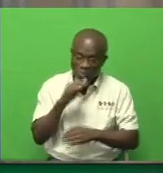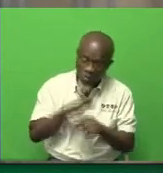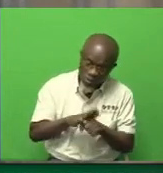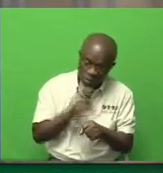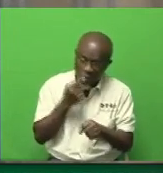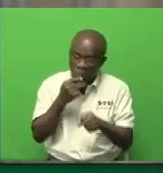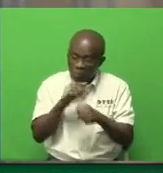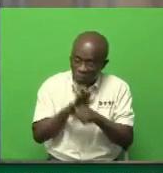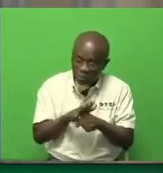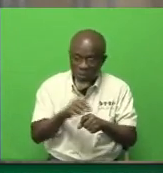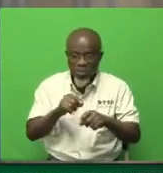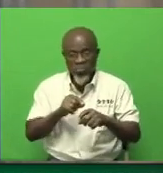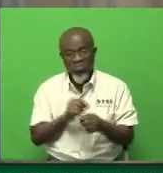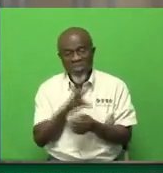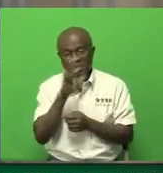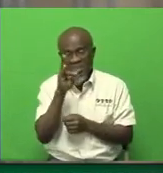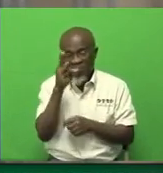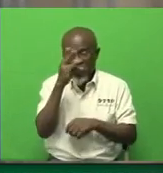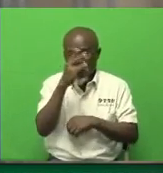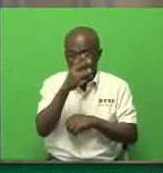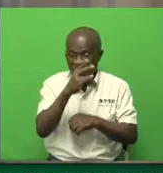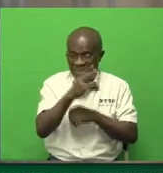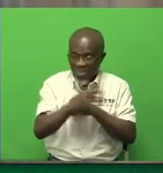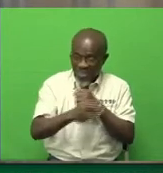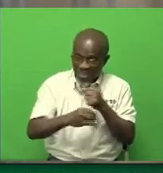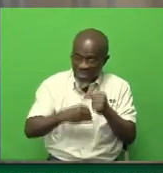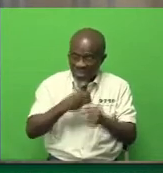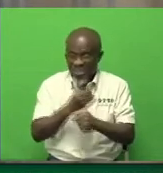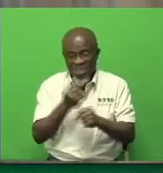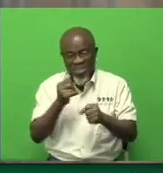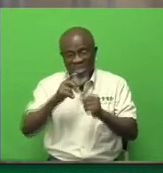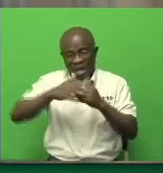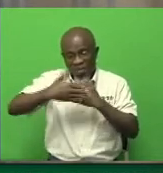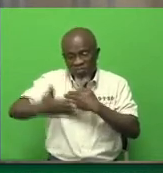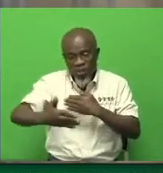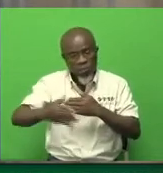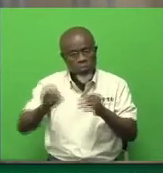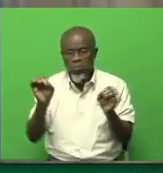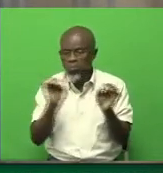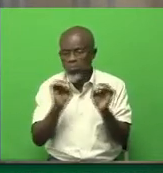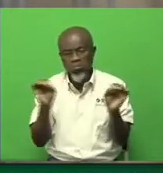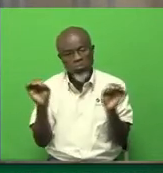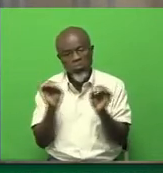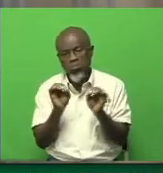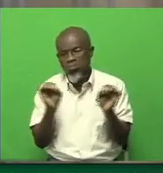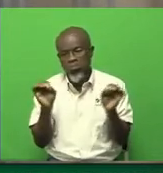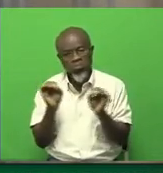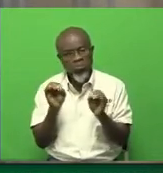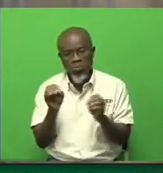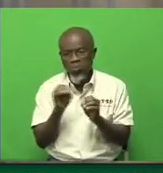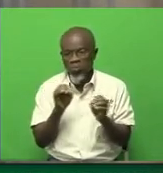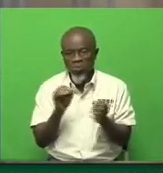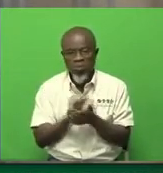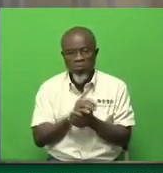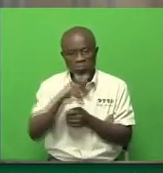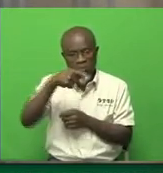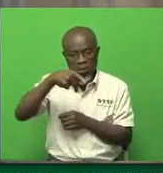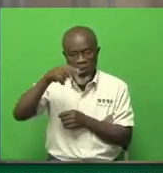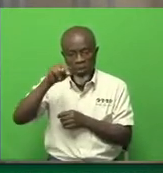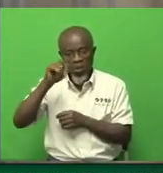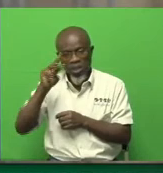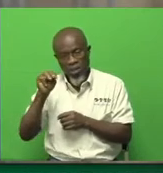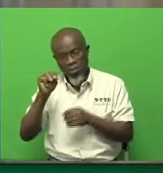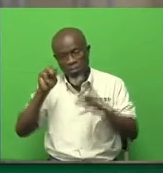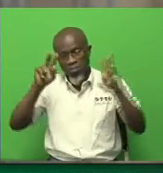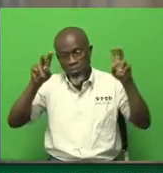seven years later that remains a promise which never materialize pnm promise never materialize